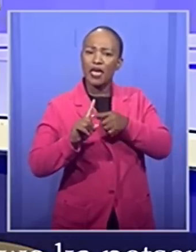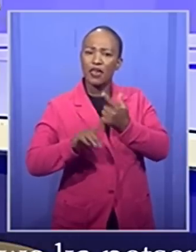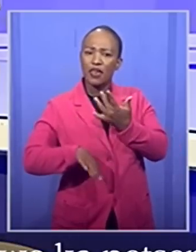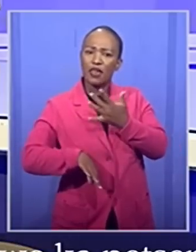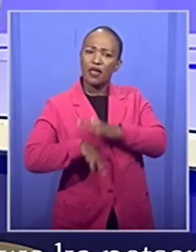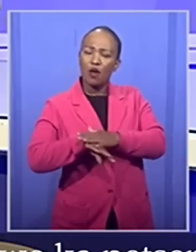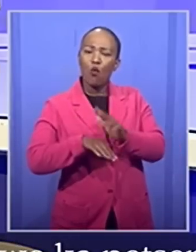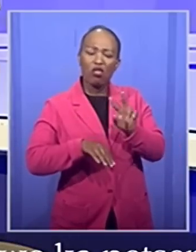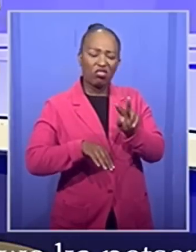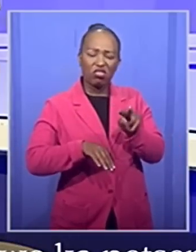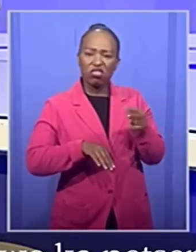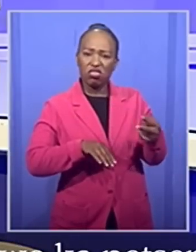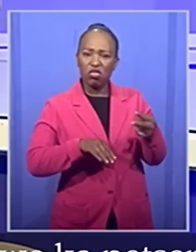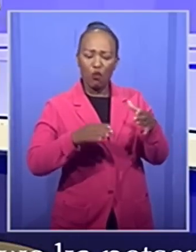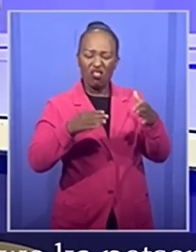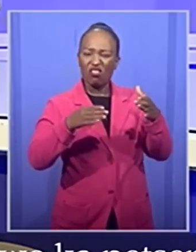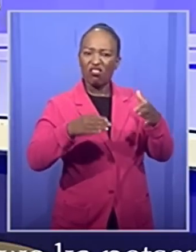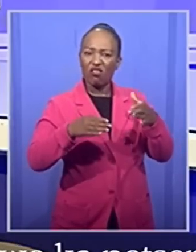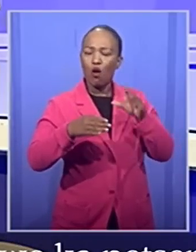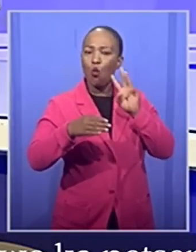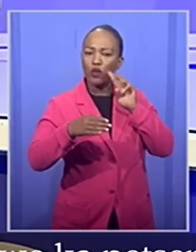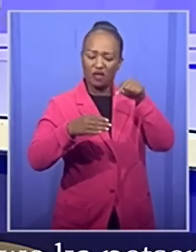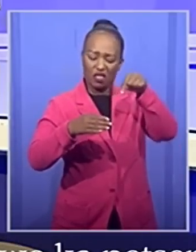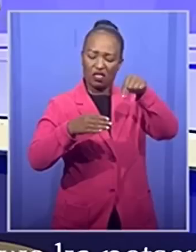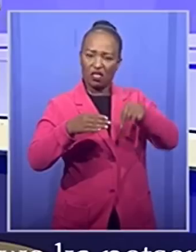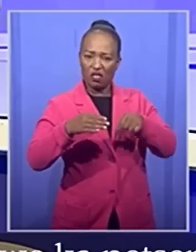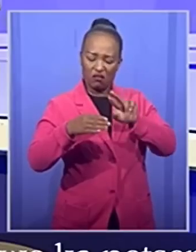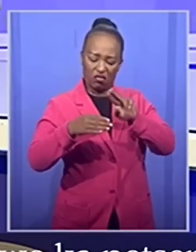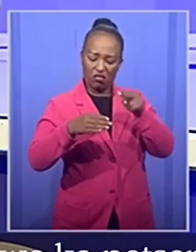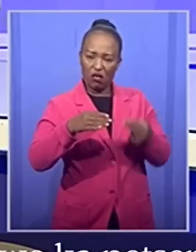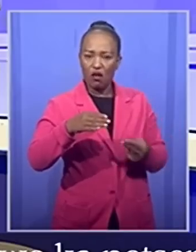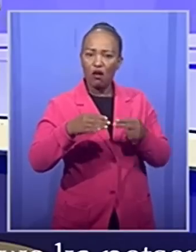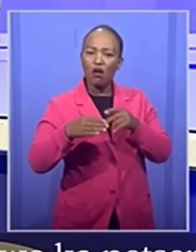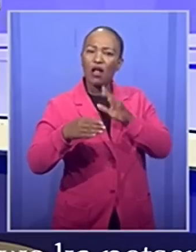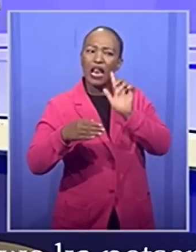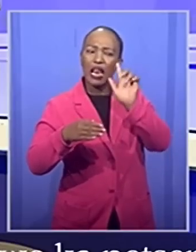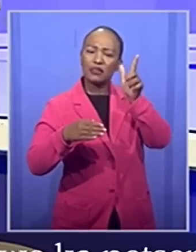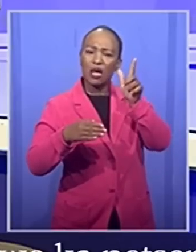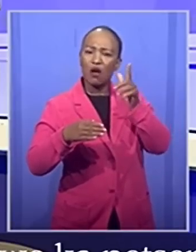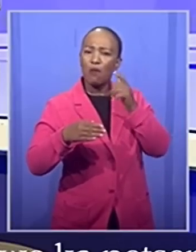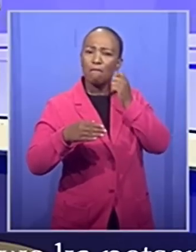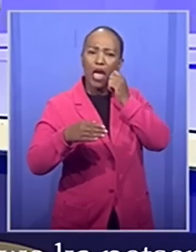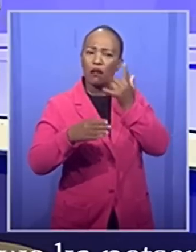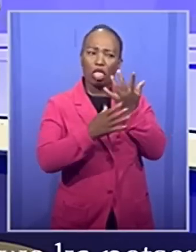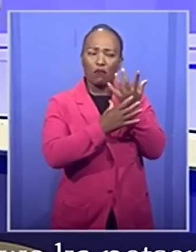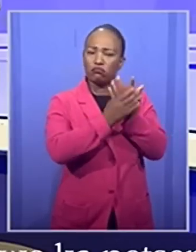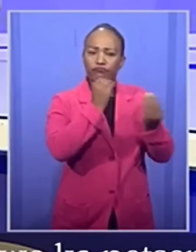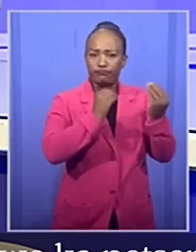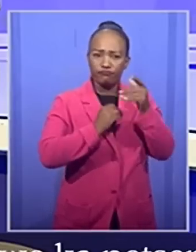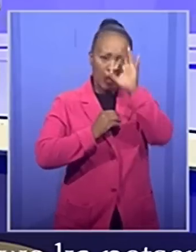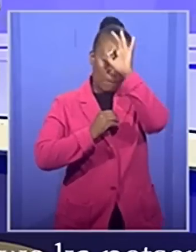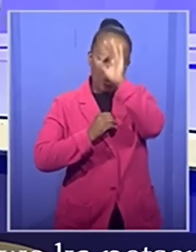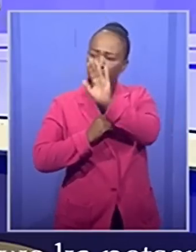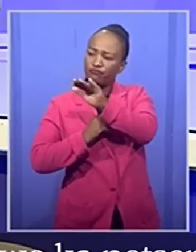petseng maphodisa a go rutha a ile a bitšwa lefelong leo ka morago ga go nyamelela maphodisa a hlakodišo le a